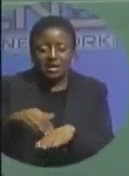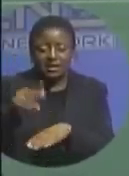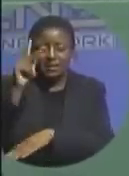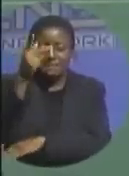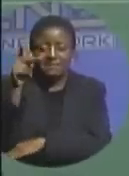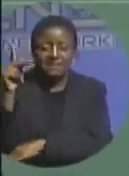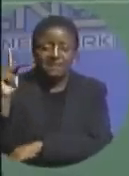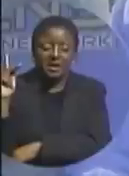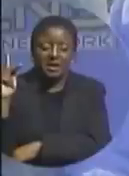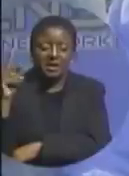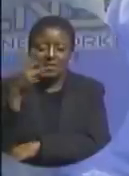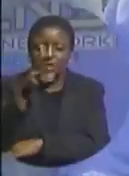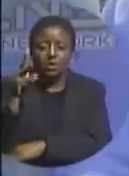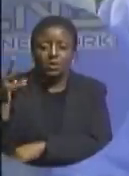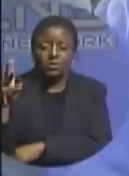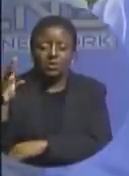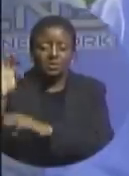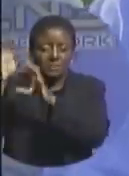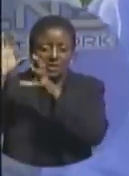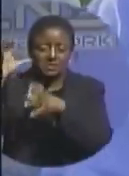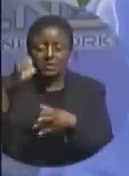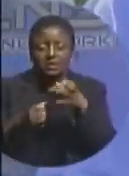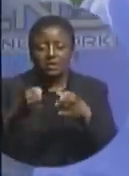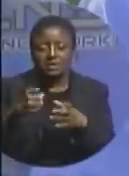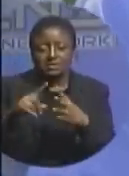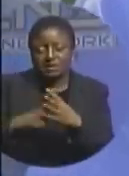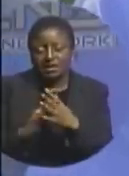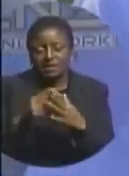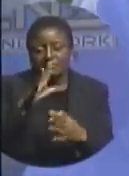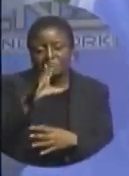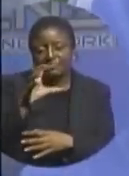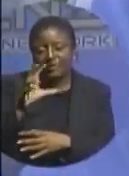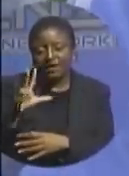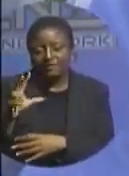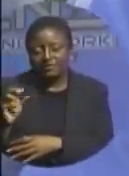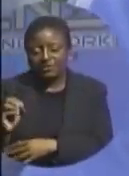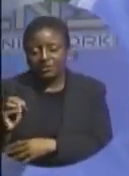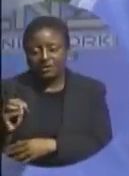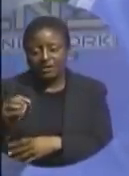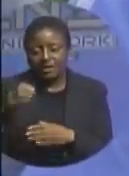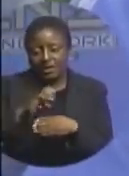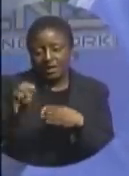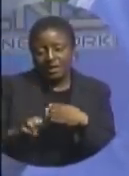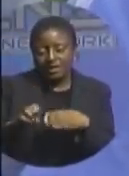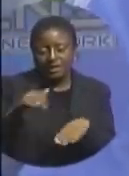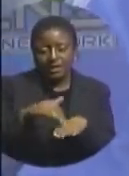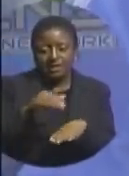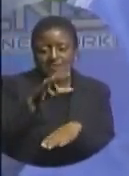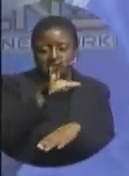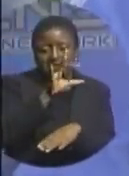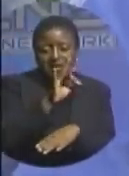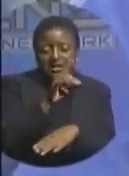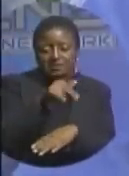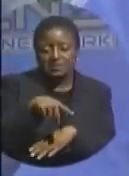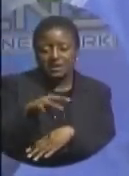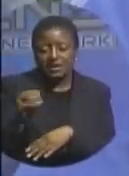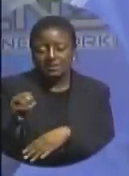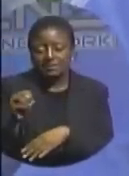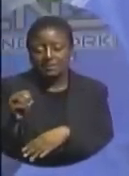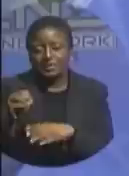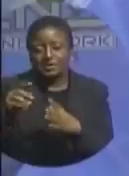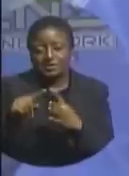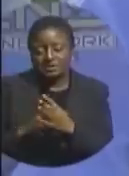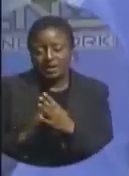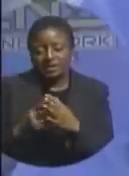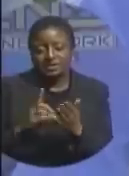begin at 5:30 and will end at 8. And it will begin on December 17th. And for the entire duration